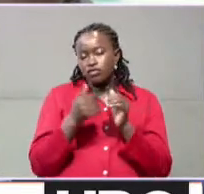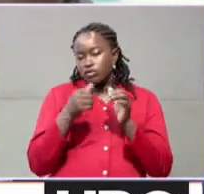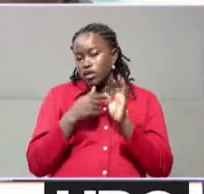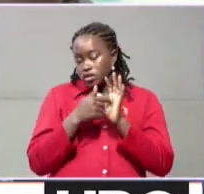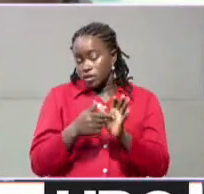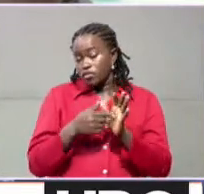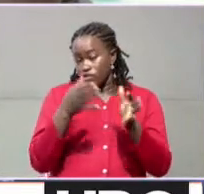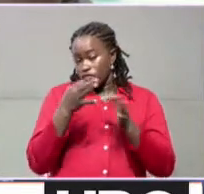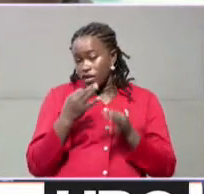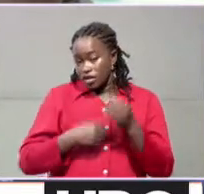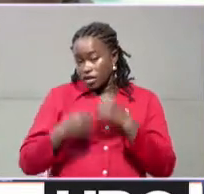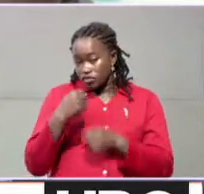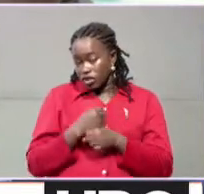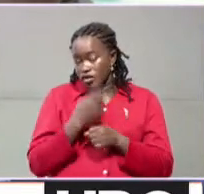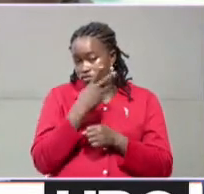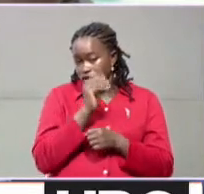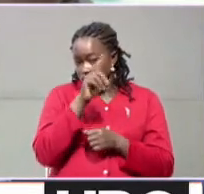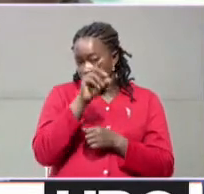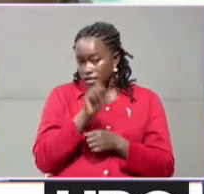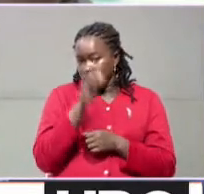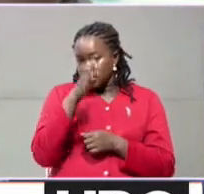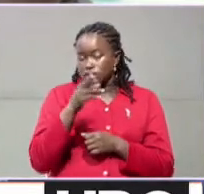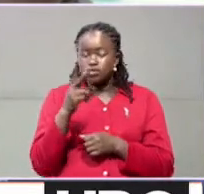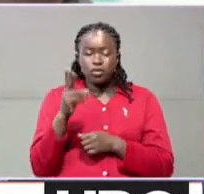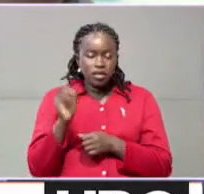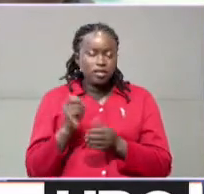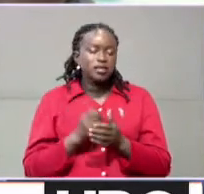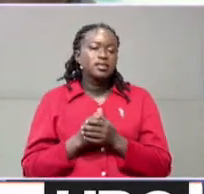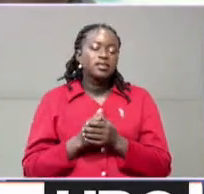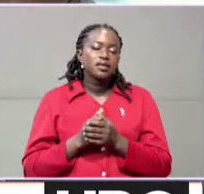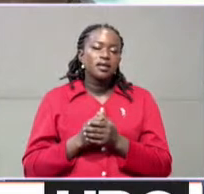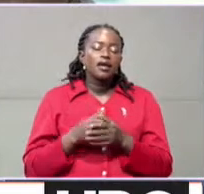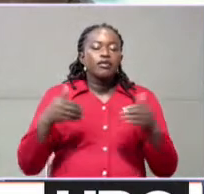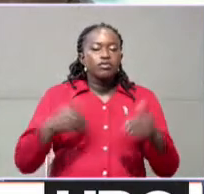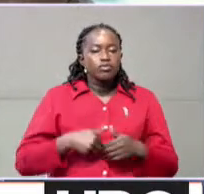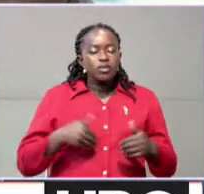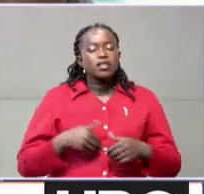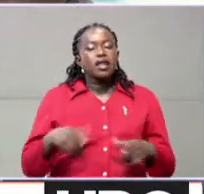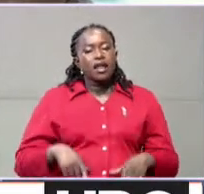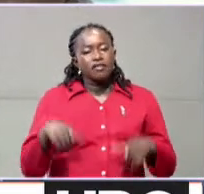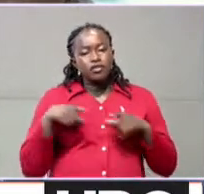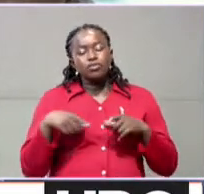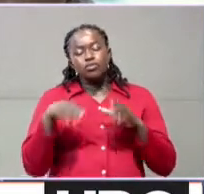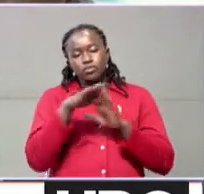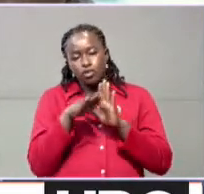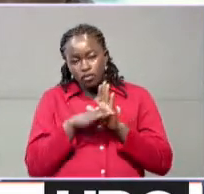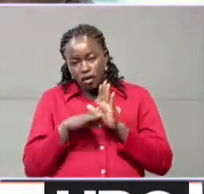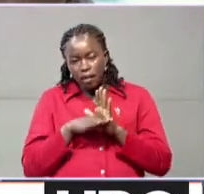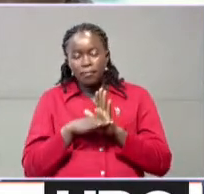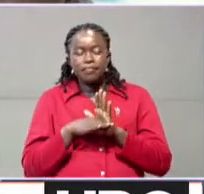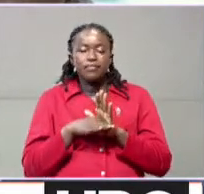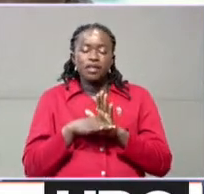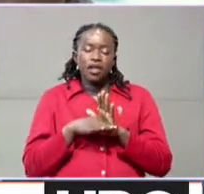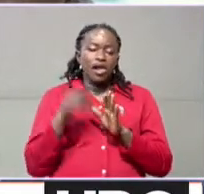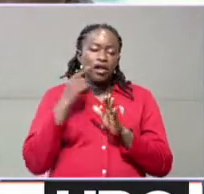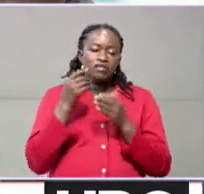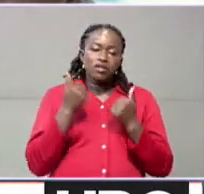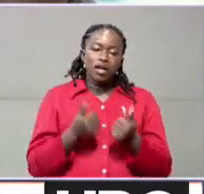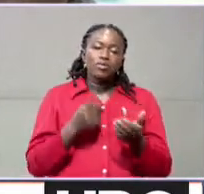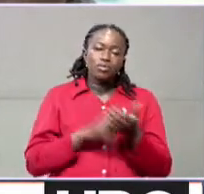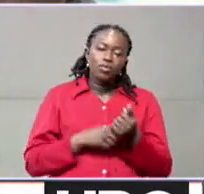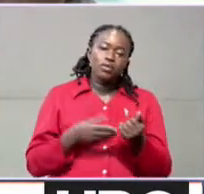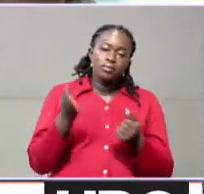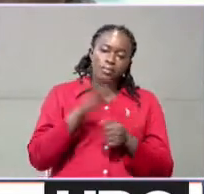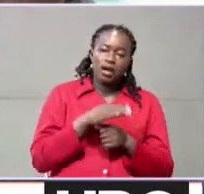year 2019 2020 the gov the youth livelihood program has so far recovered